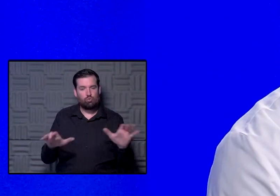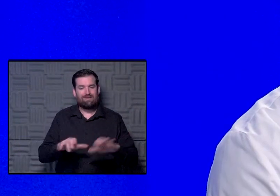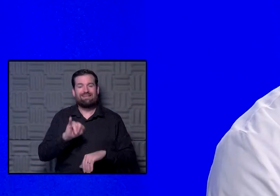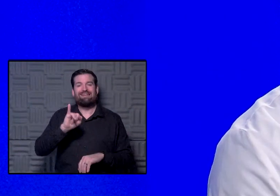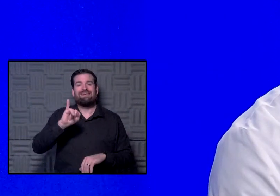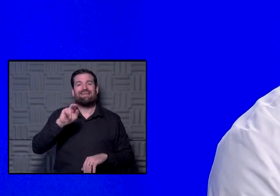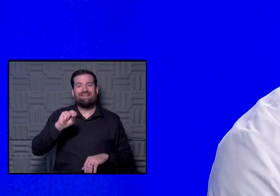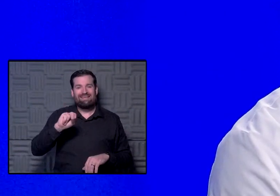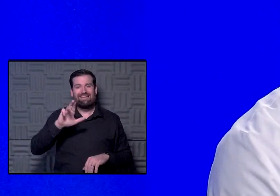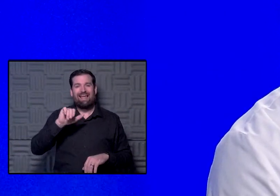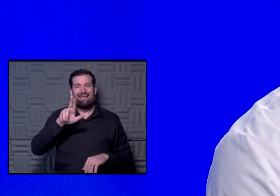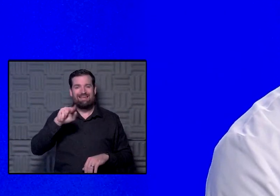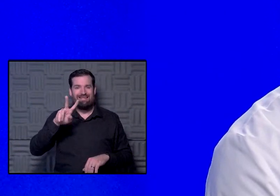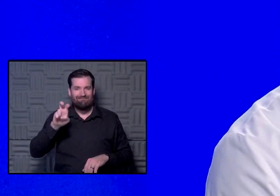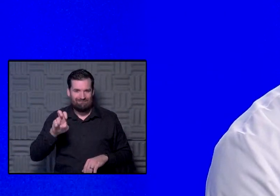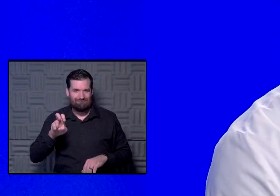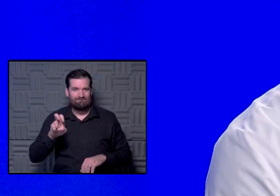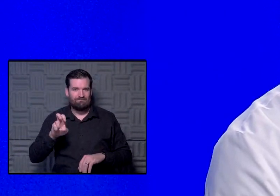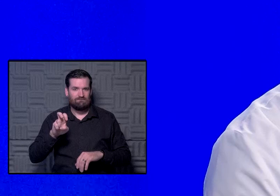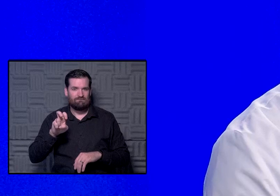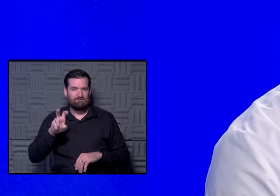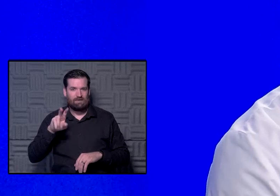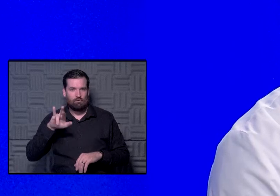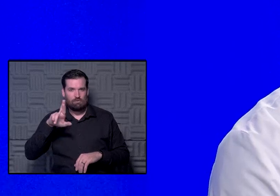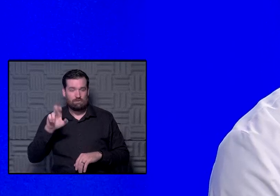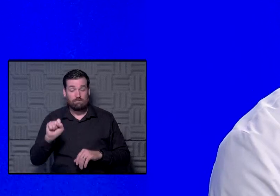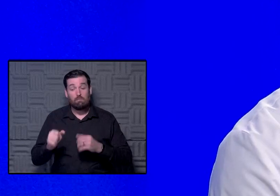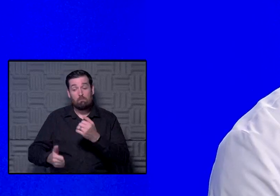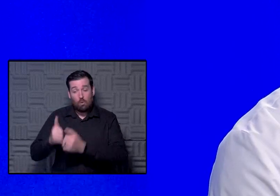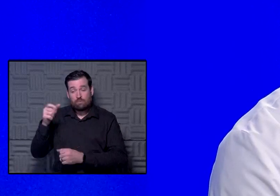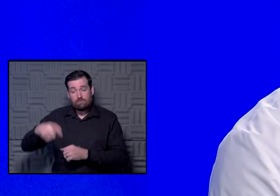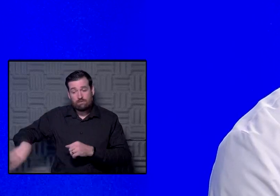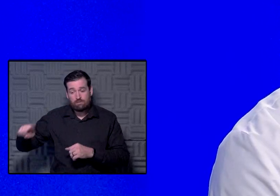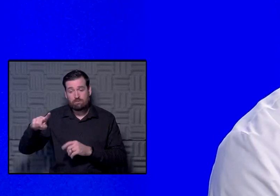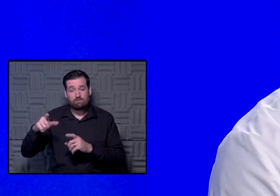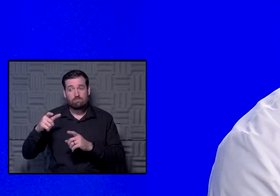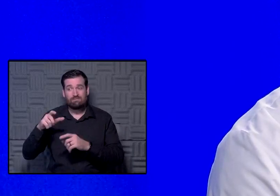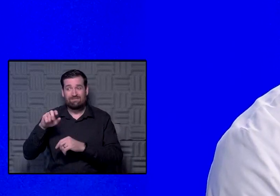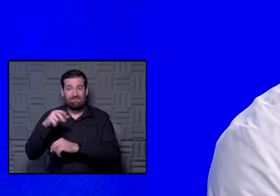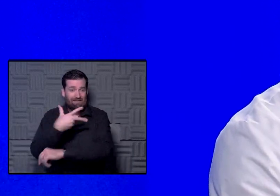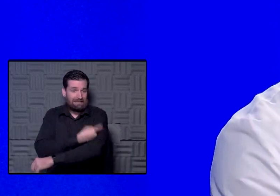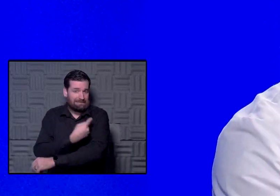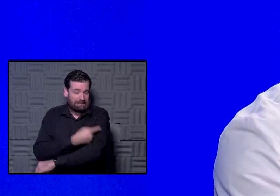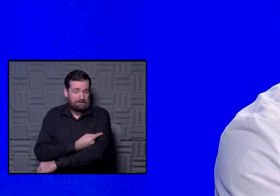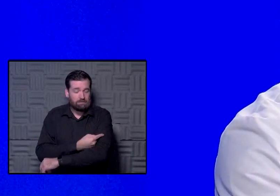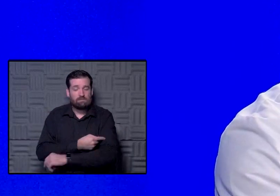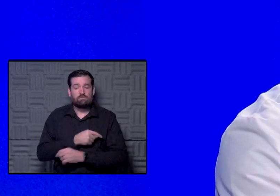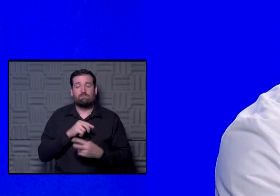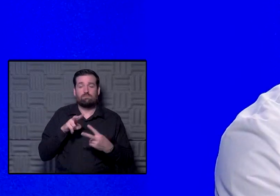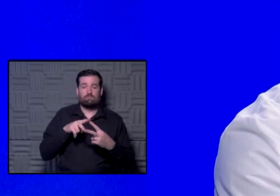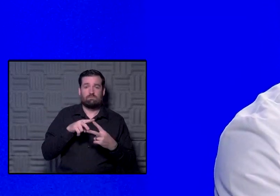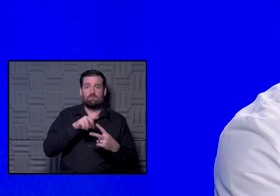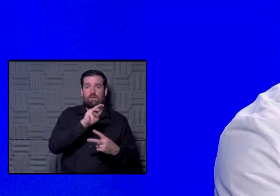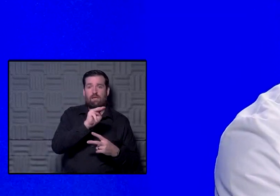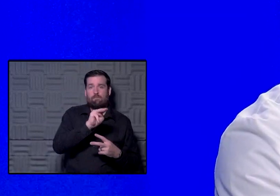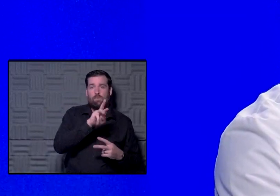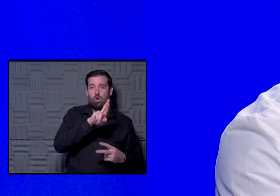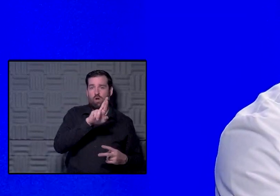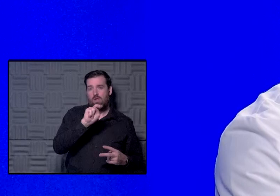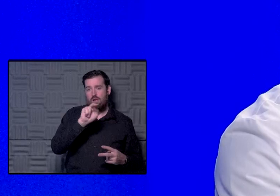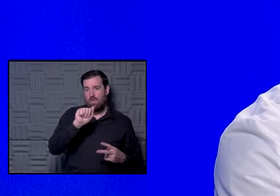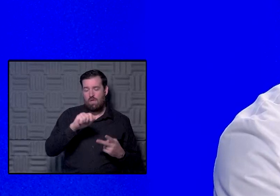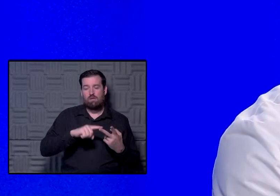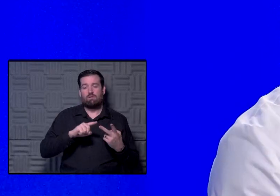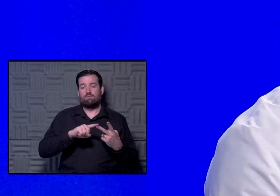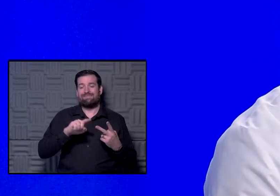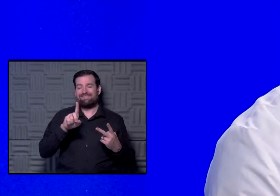virus. There might be one other inactivated virus, but a majority of these viruses, these vaccines, are either mRNA or DNA